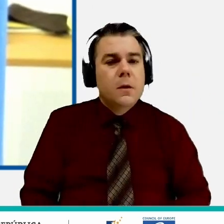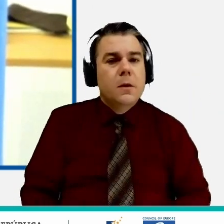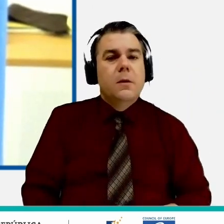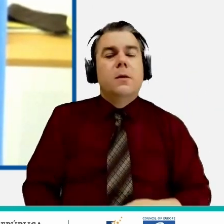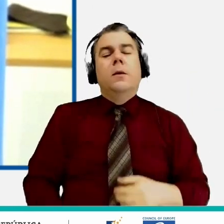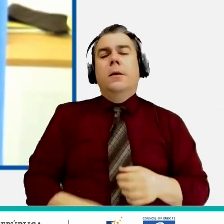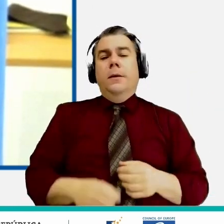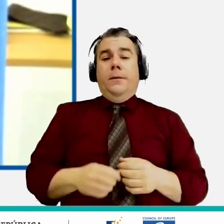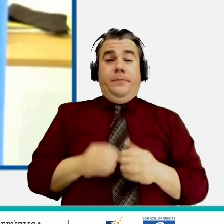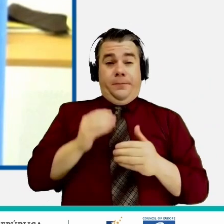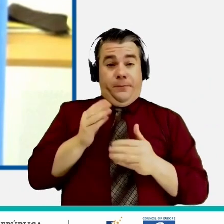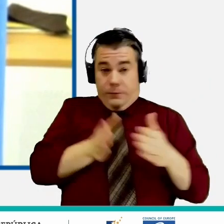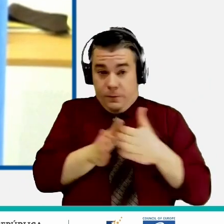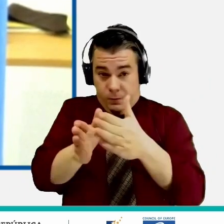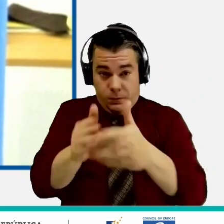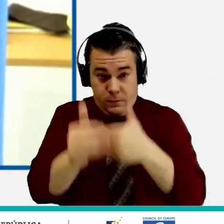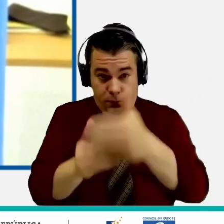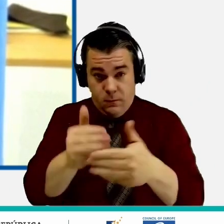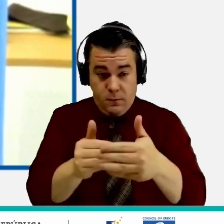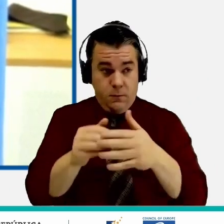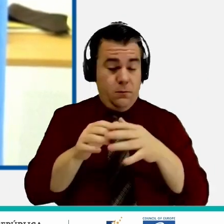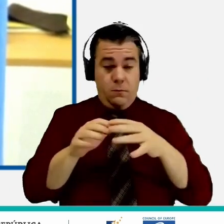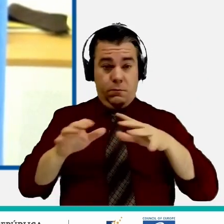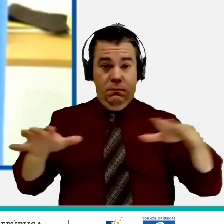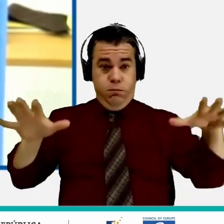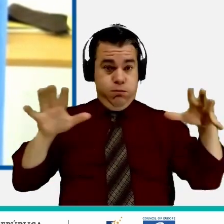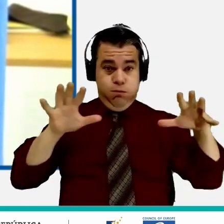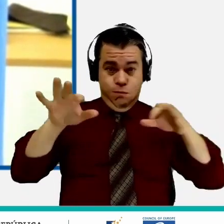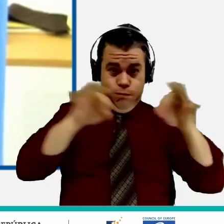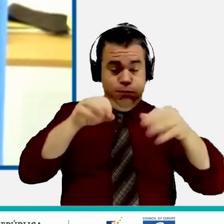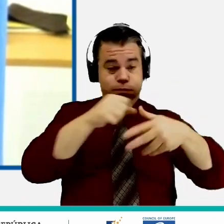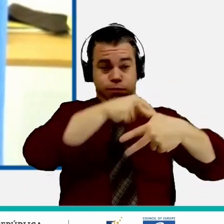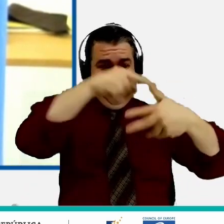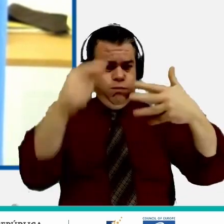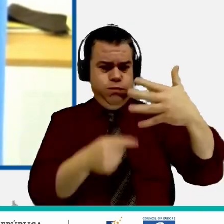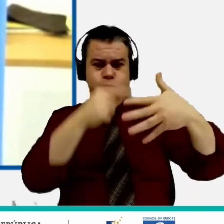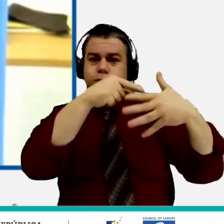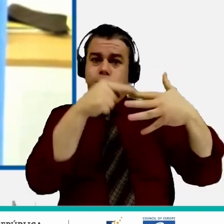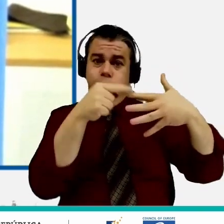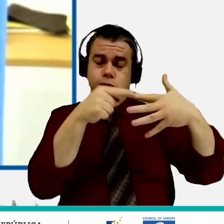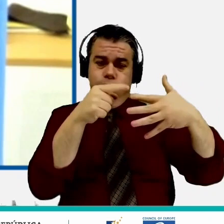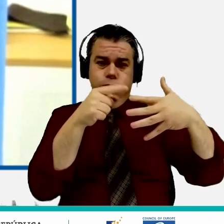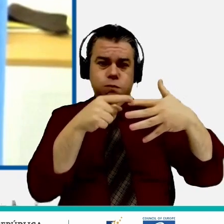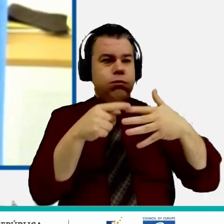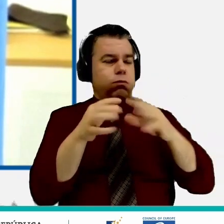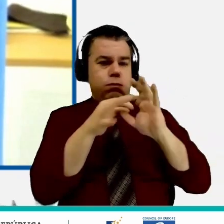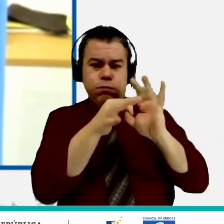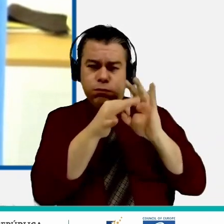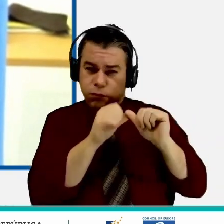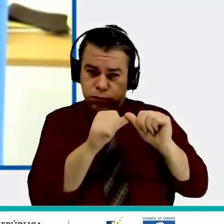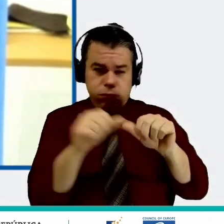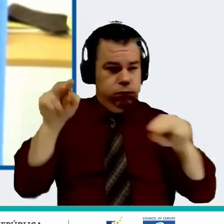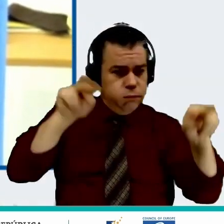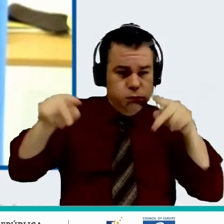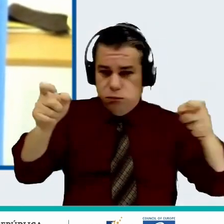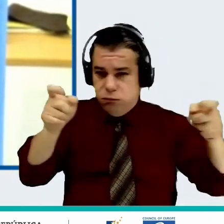roadmap, which calls for inclusive and collaborative systems for governance. And if you allow me, additional